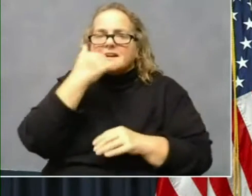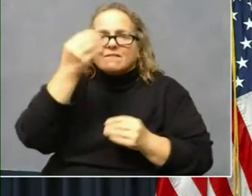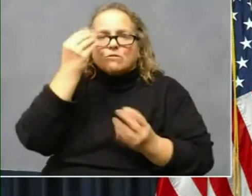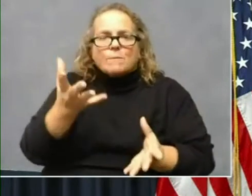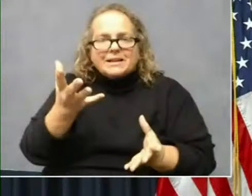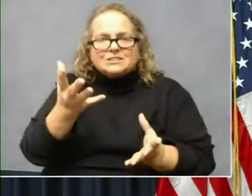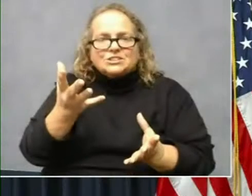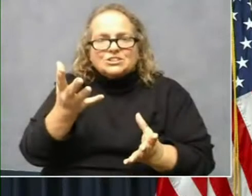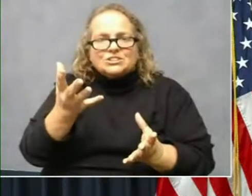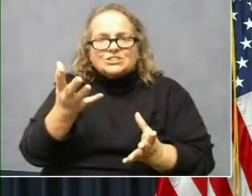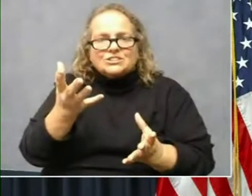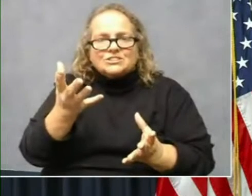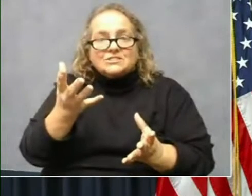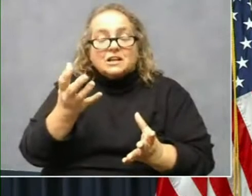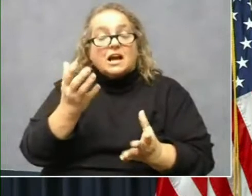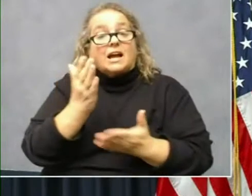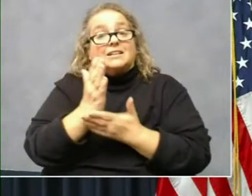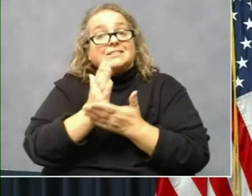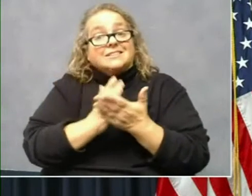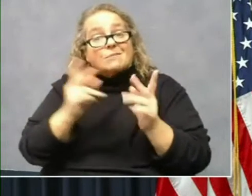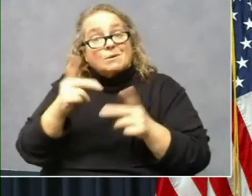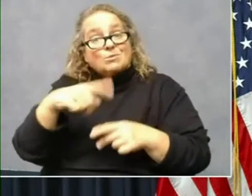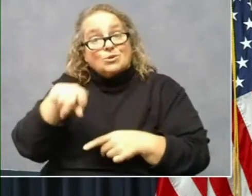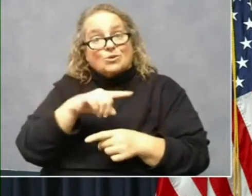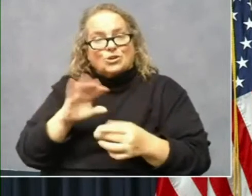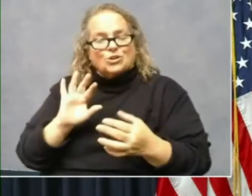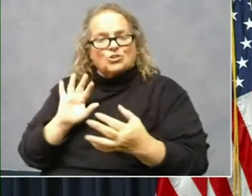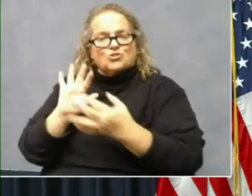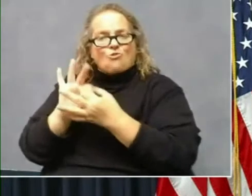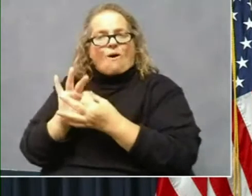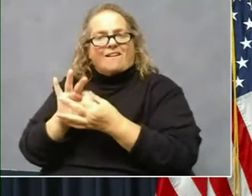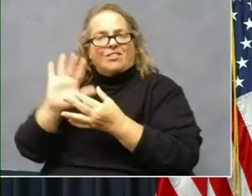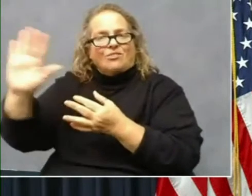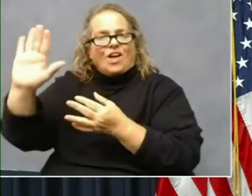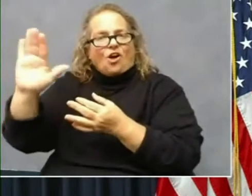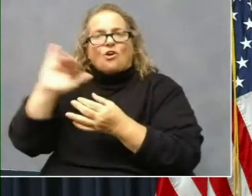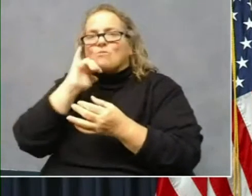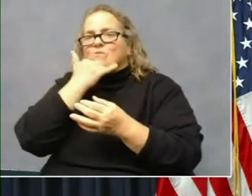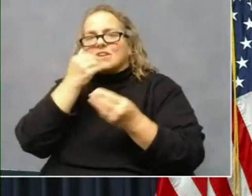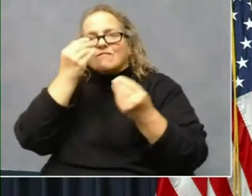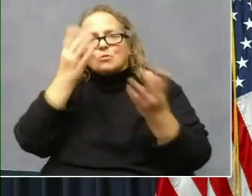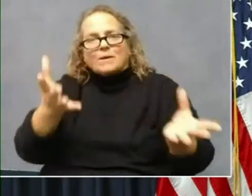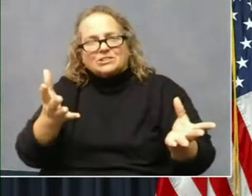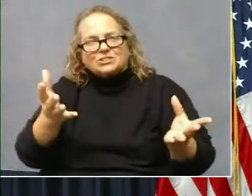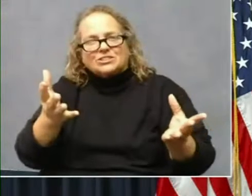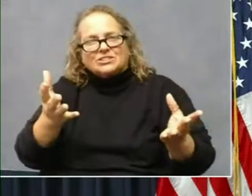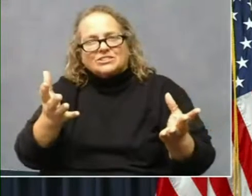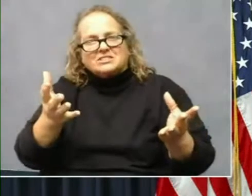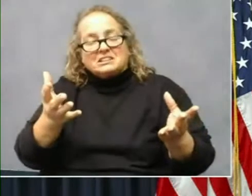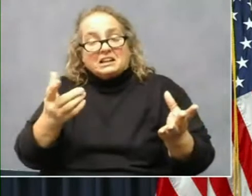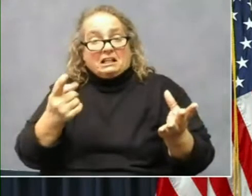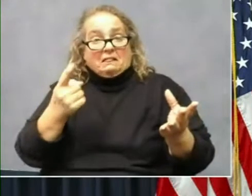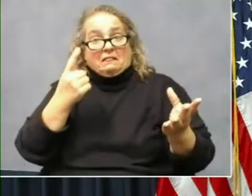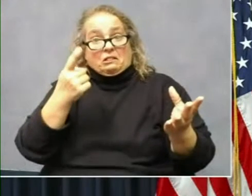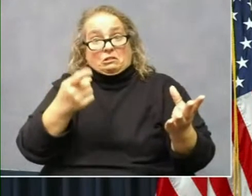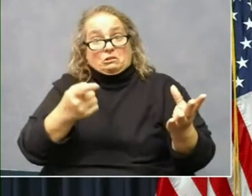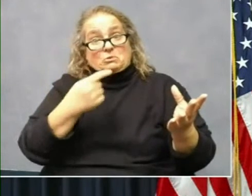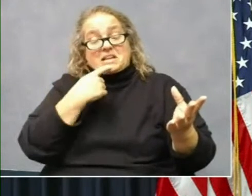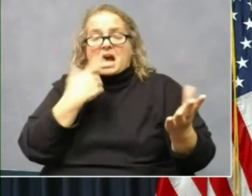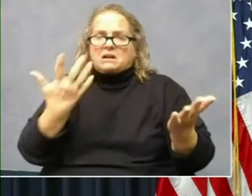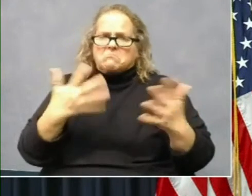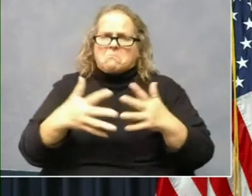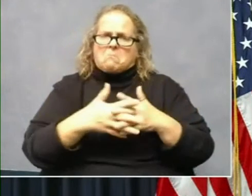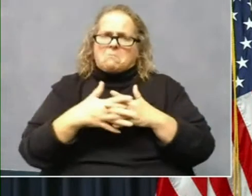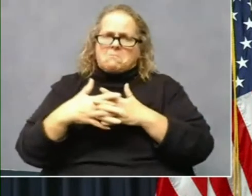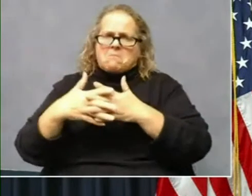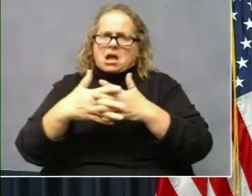out there join them. And while they say it's American liberty, you're working with the enemies of America against